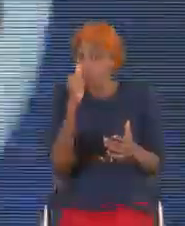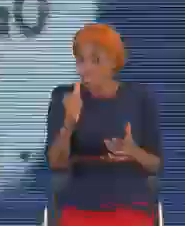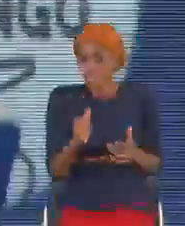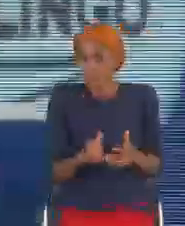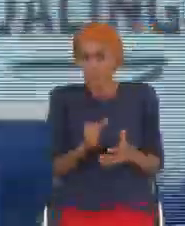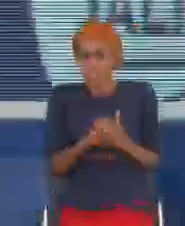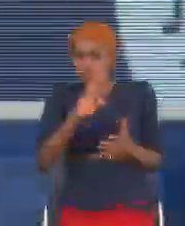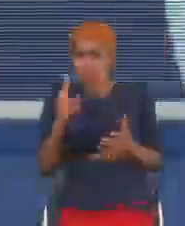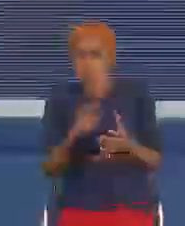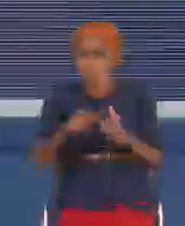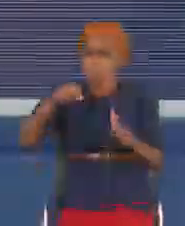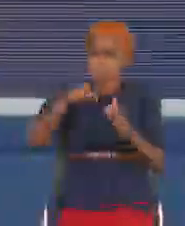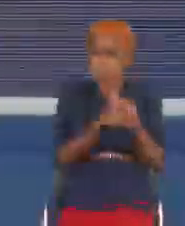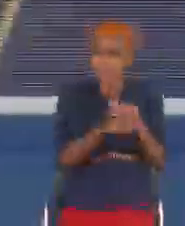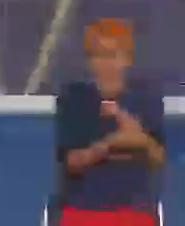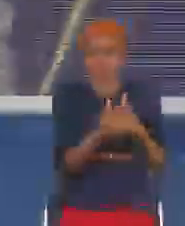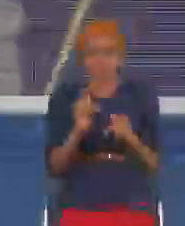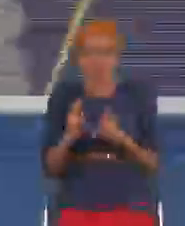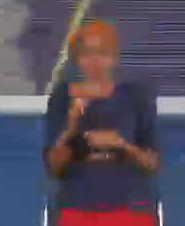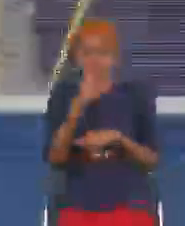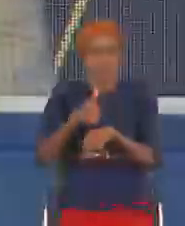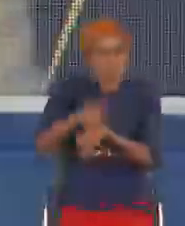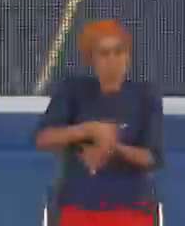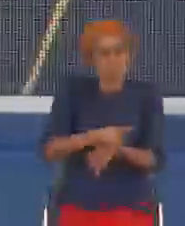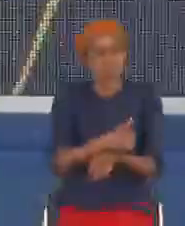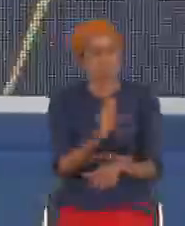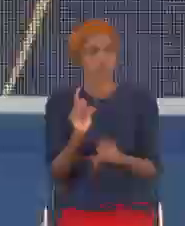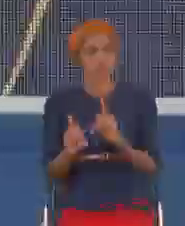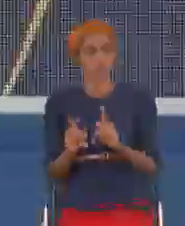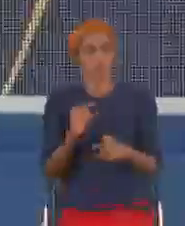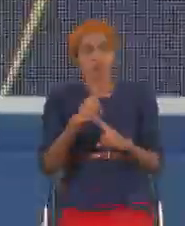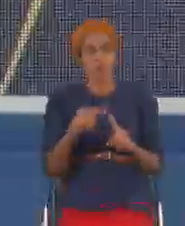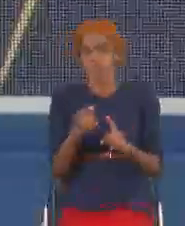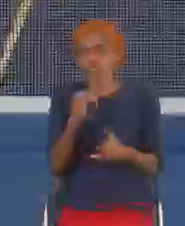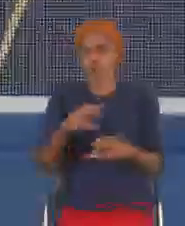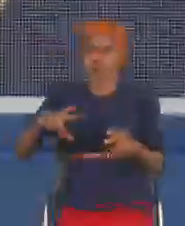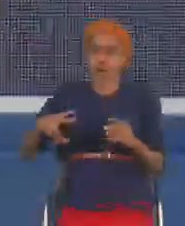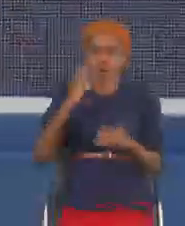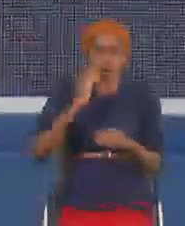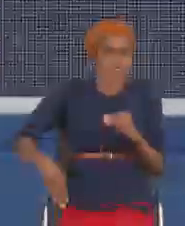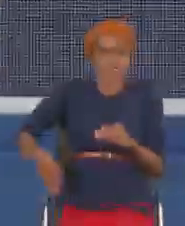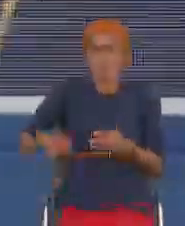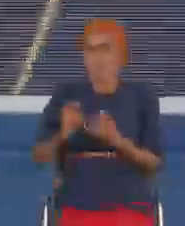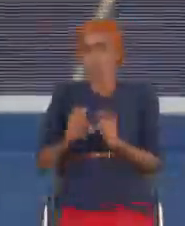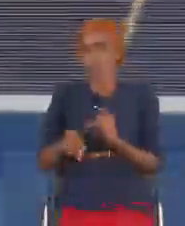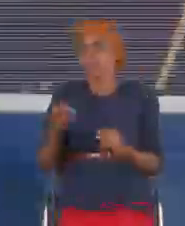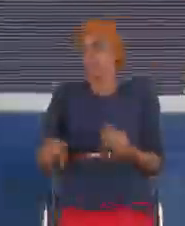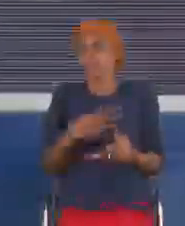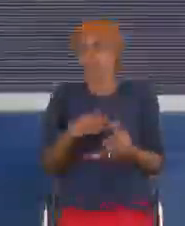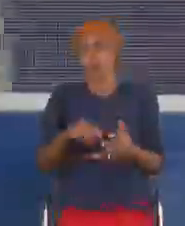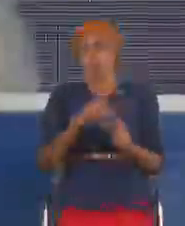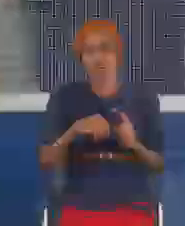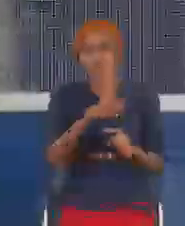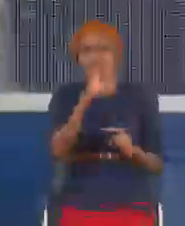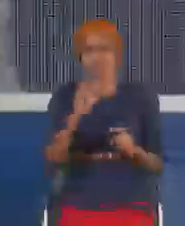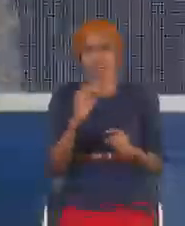some people. When you criticize people, when you cut people down, and when you bring